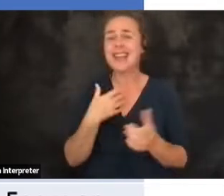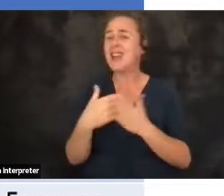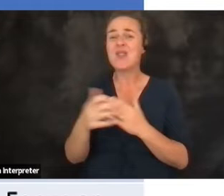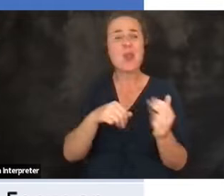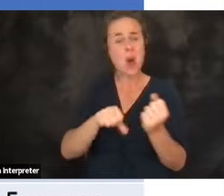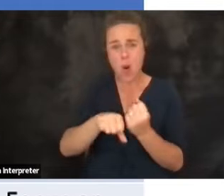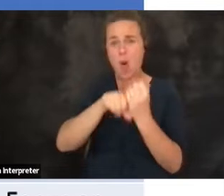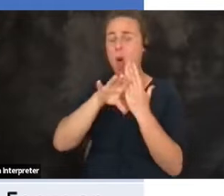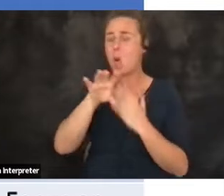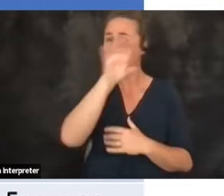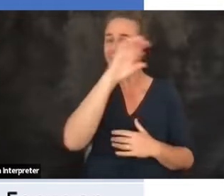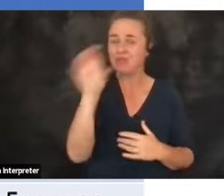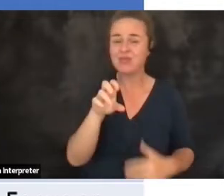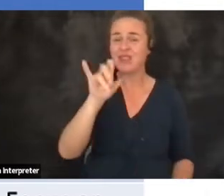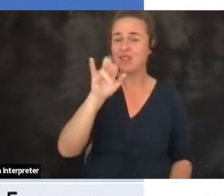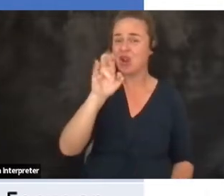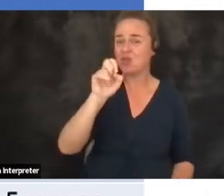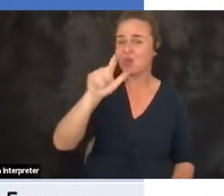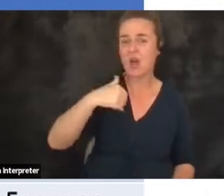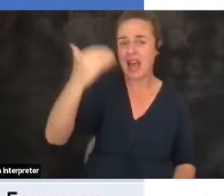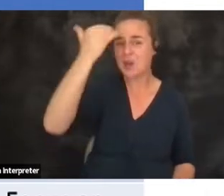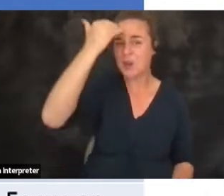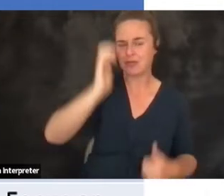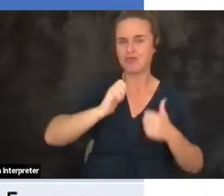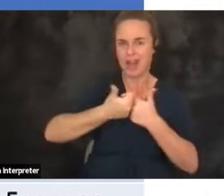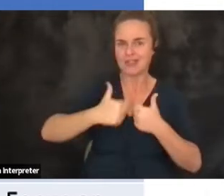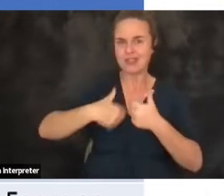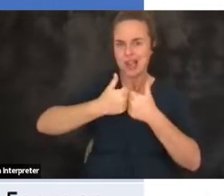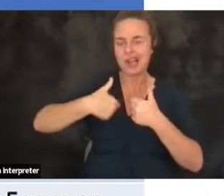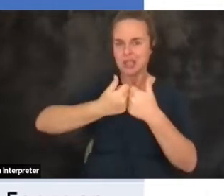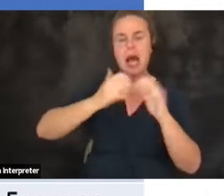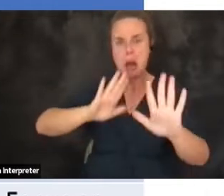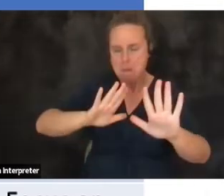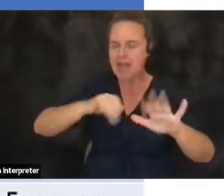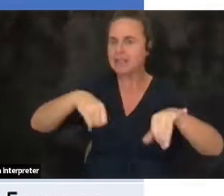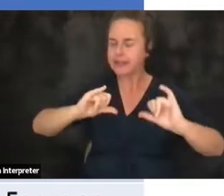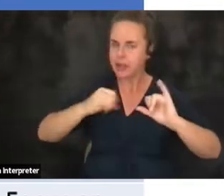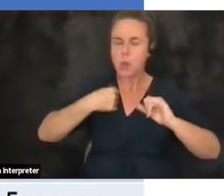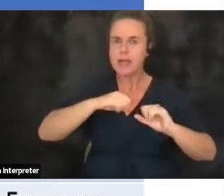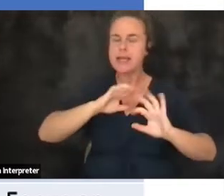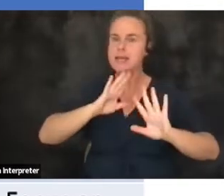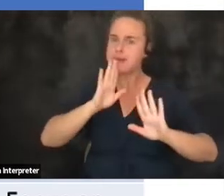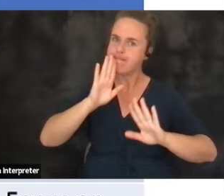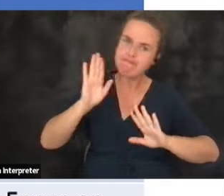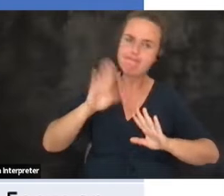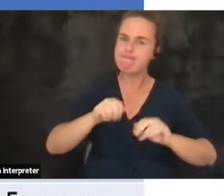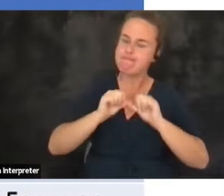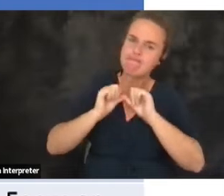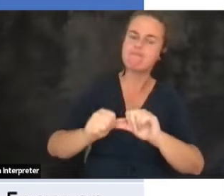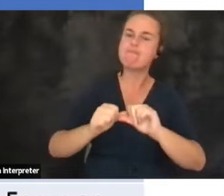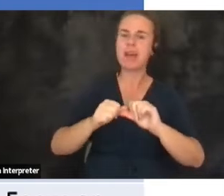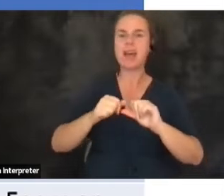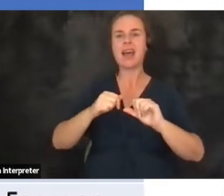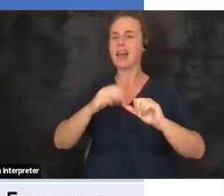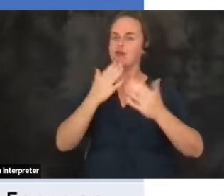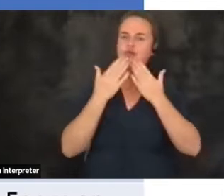learning collaborative. And I know there's challenges with that. I'm very grateful not only for the team, the committee that worked together on this,